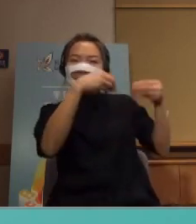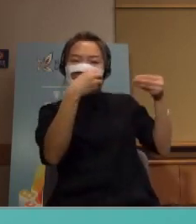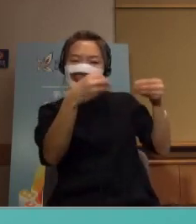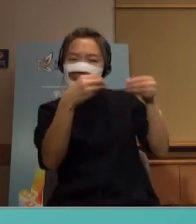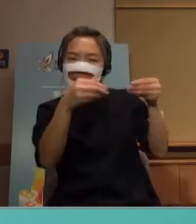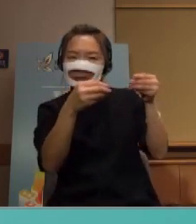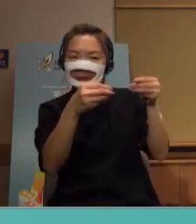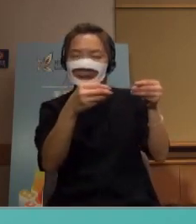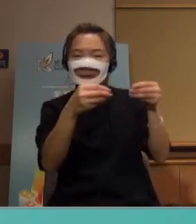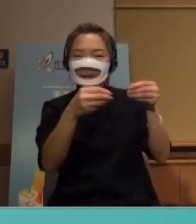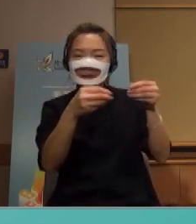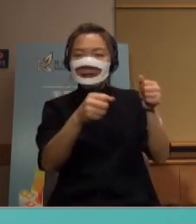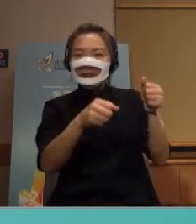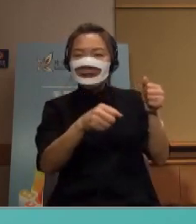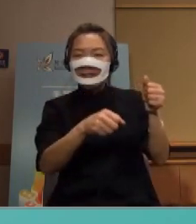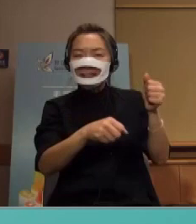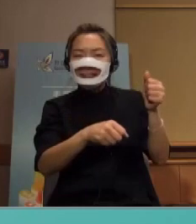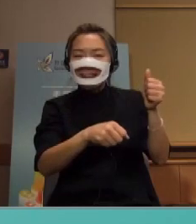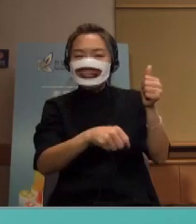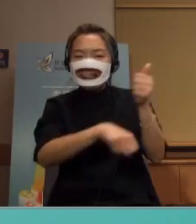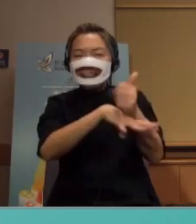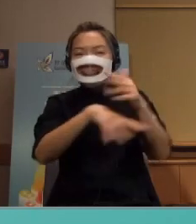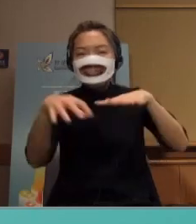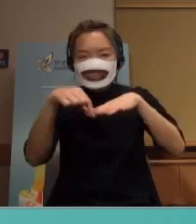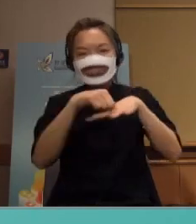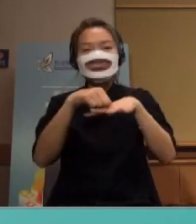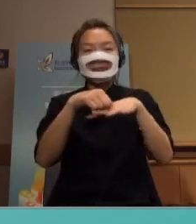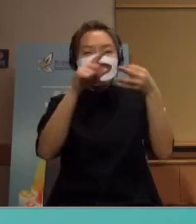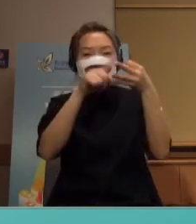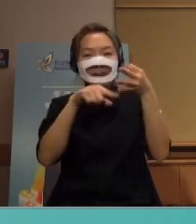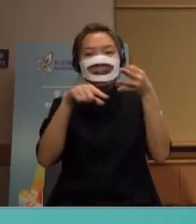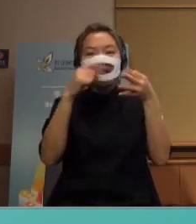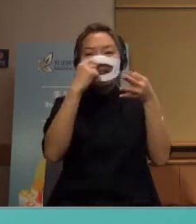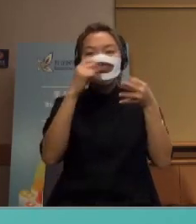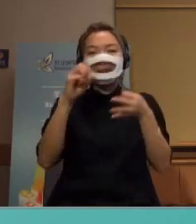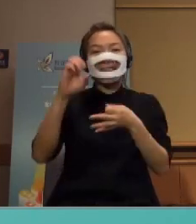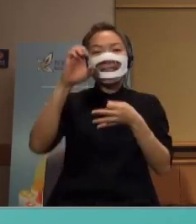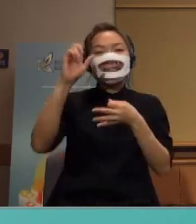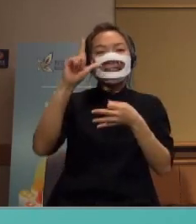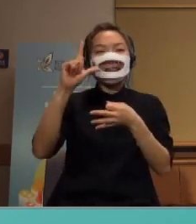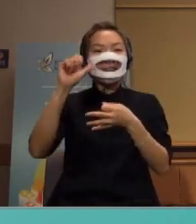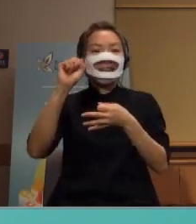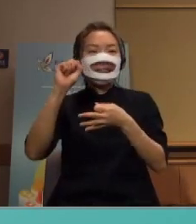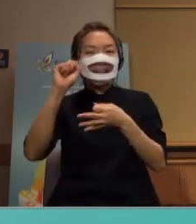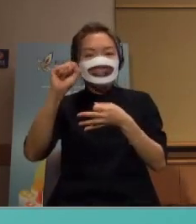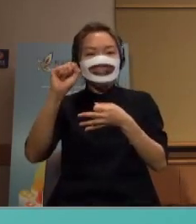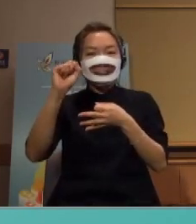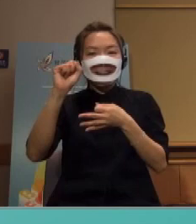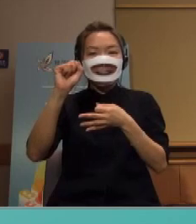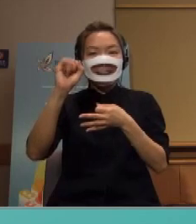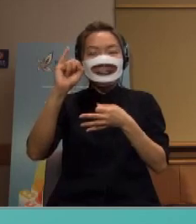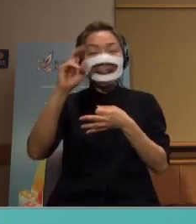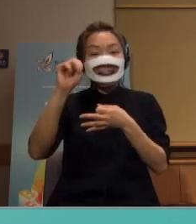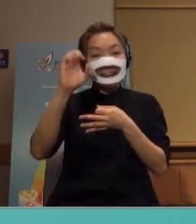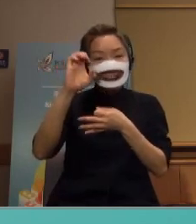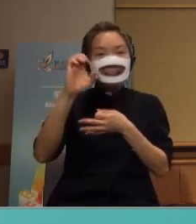a serial entrepreneur herself. She started multiple startups. Her latest one is an AI company for pet designs,